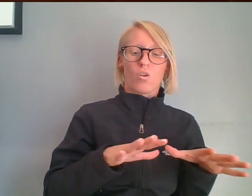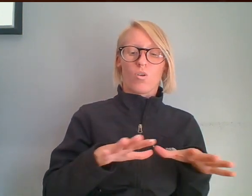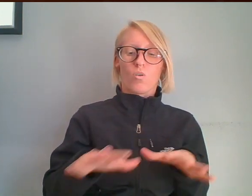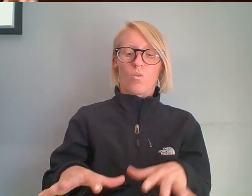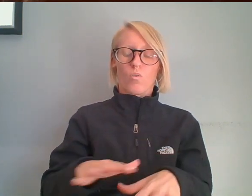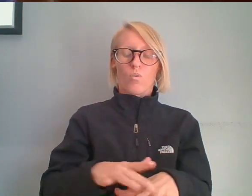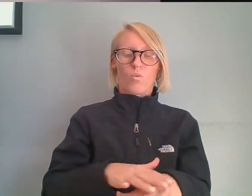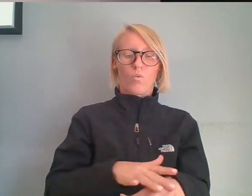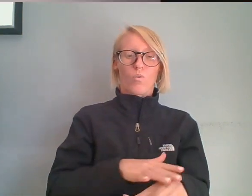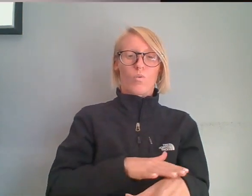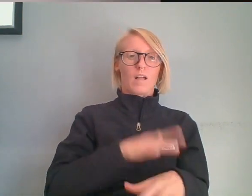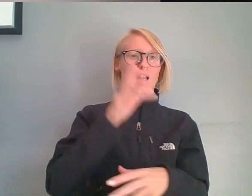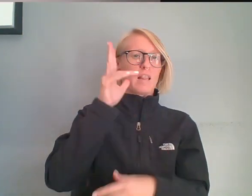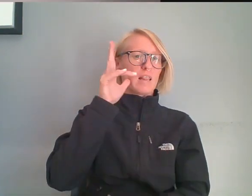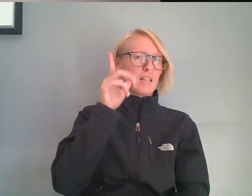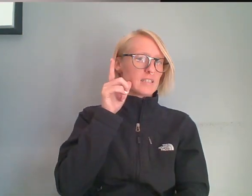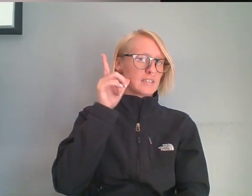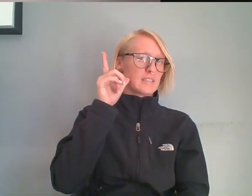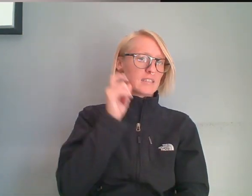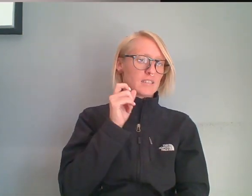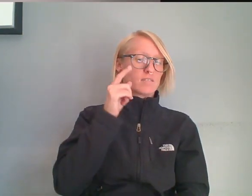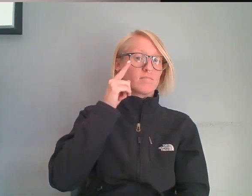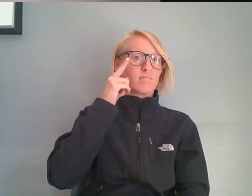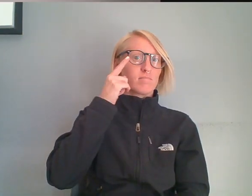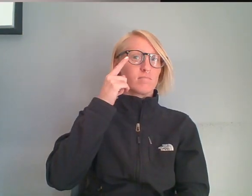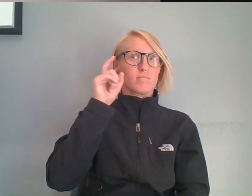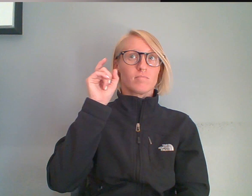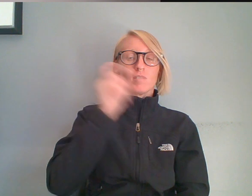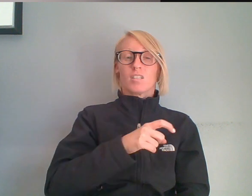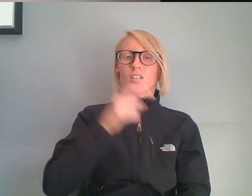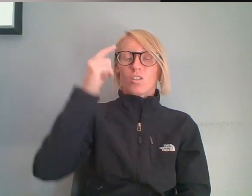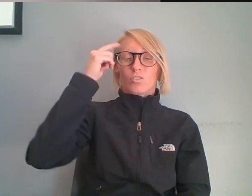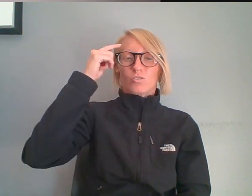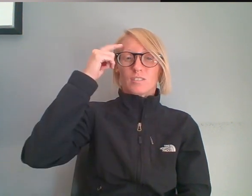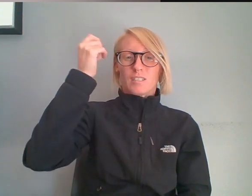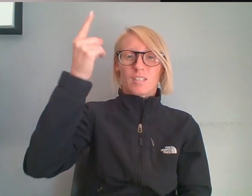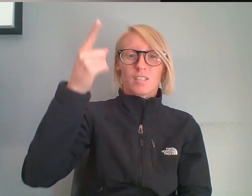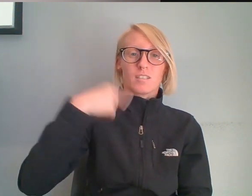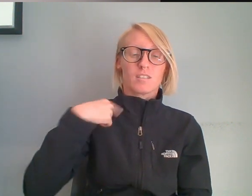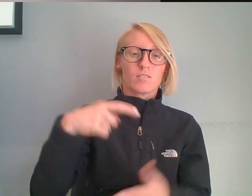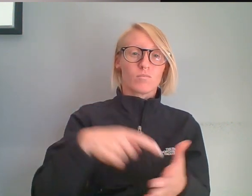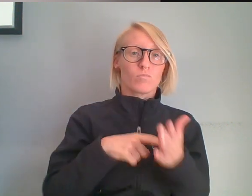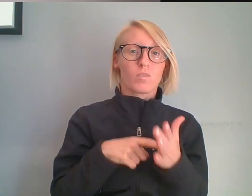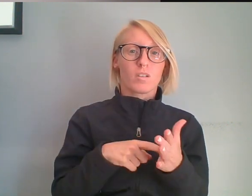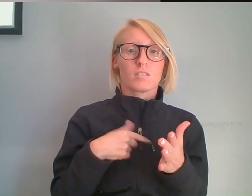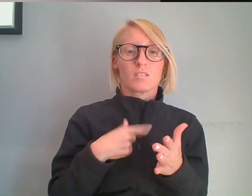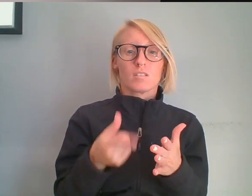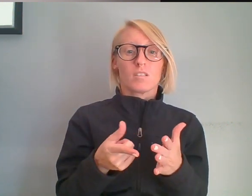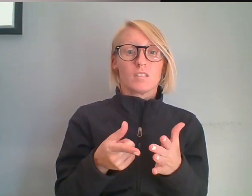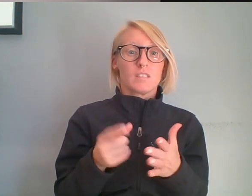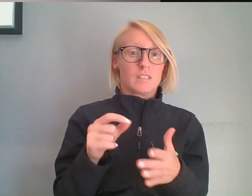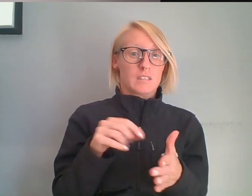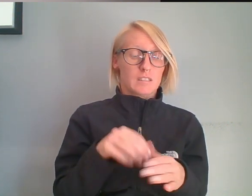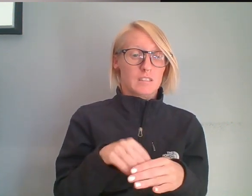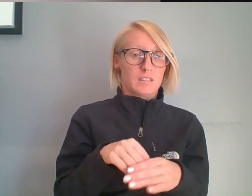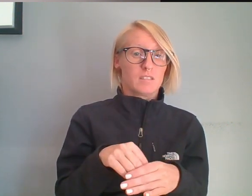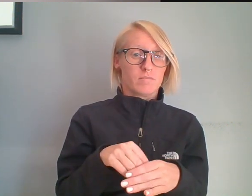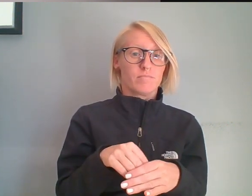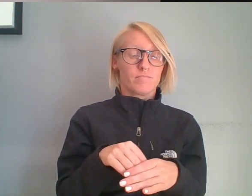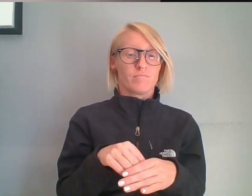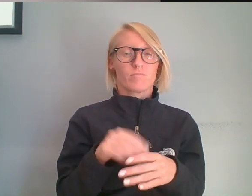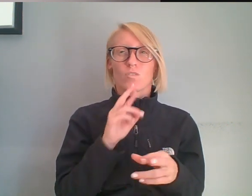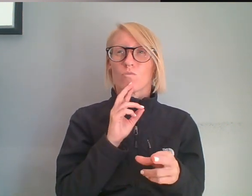listen. You need to understand the demands of the requirement you find yourself in order to respond